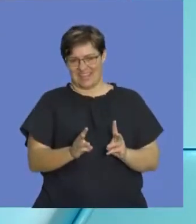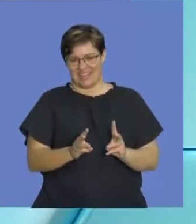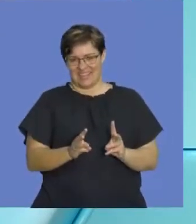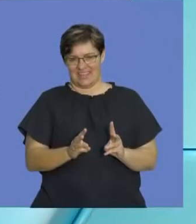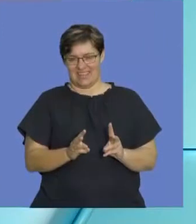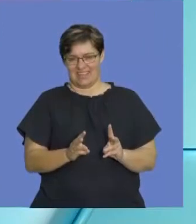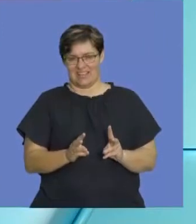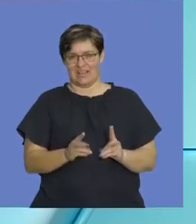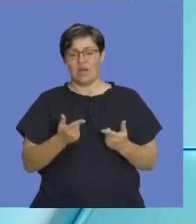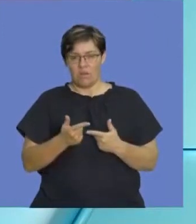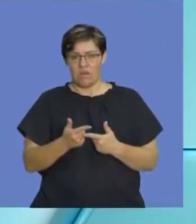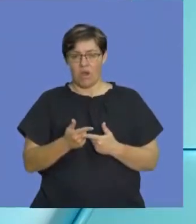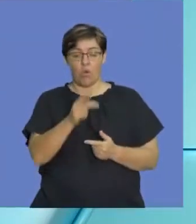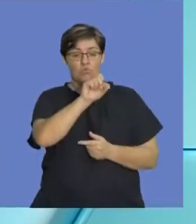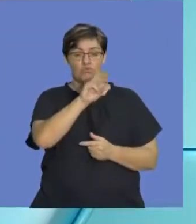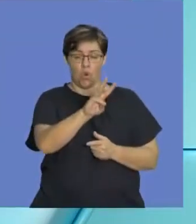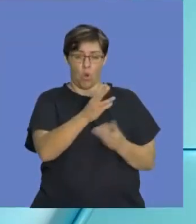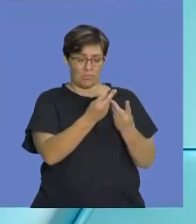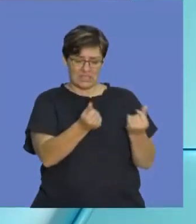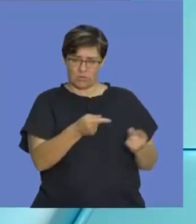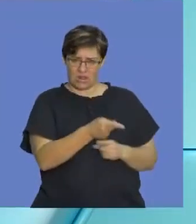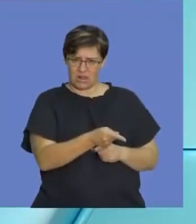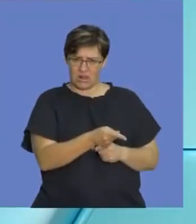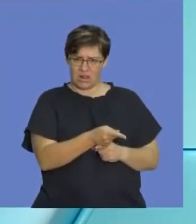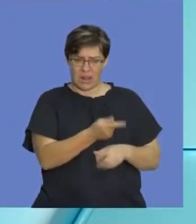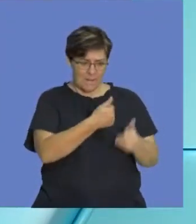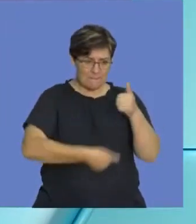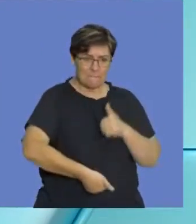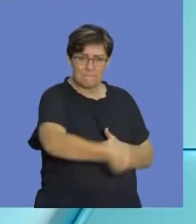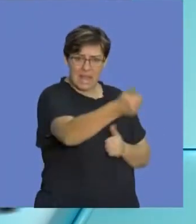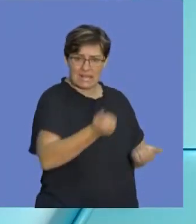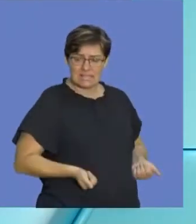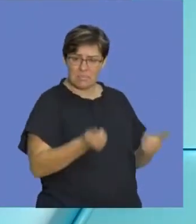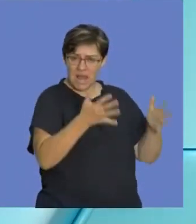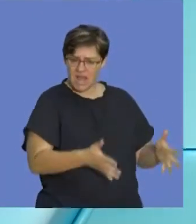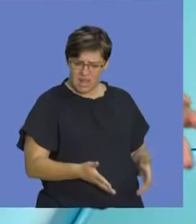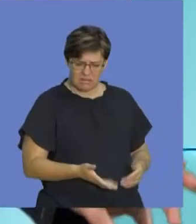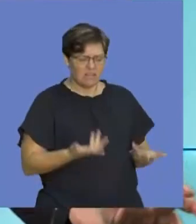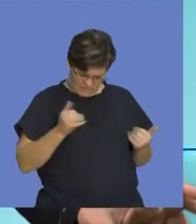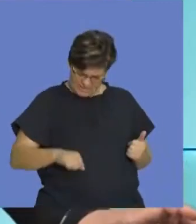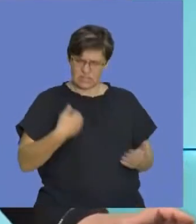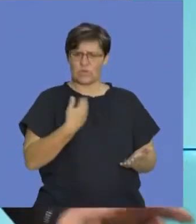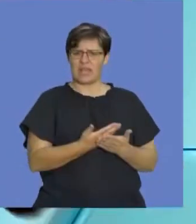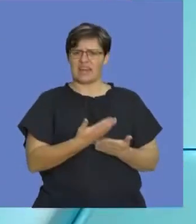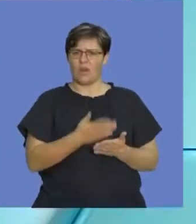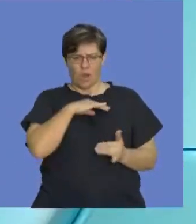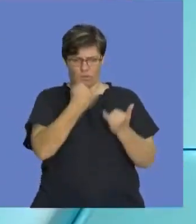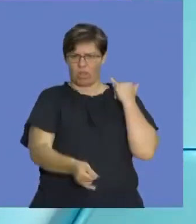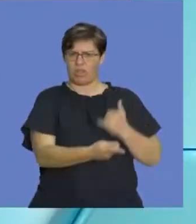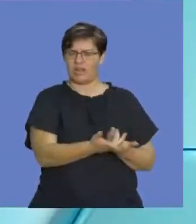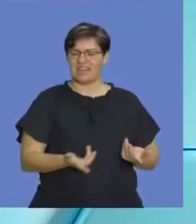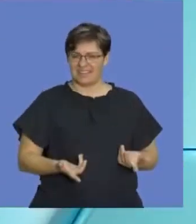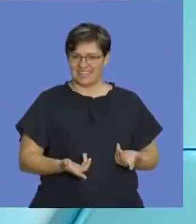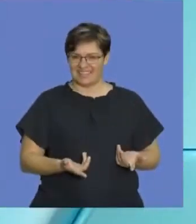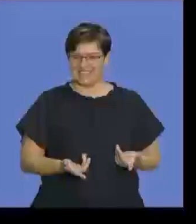if we have defective raw materials, can we return it to our suppliers? Certainly we can. Can you see